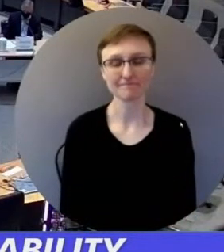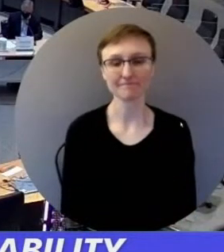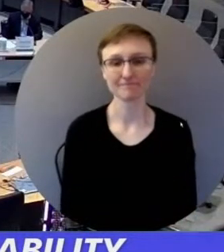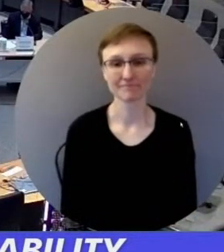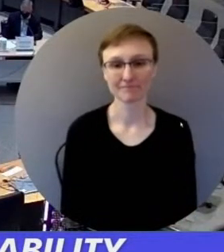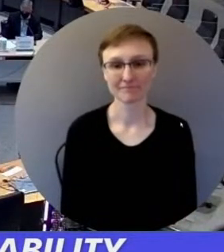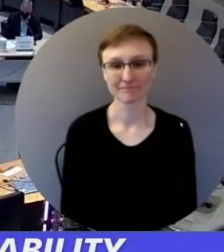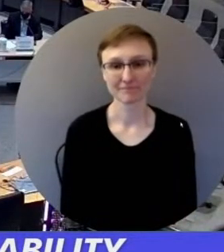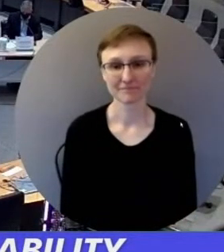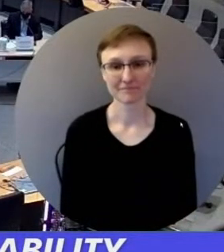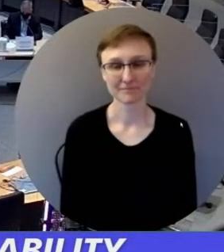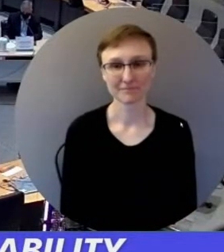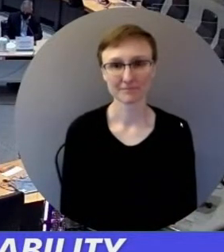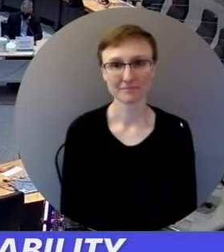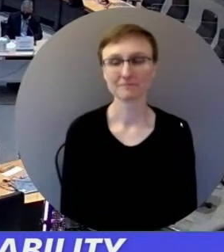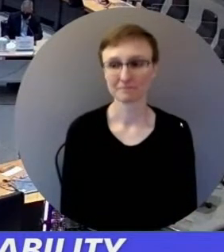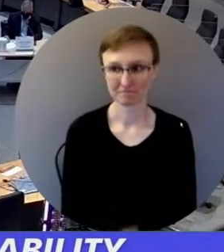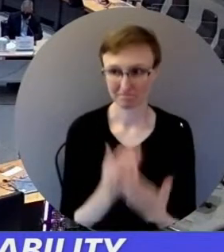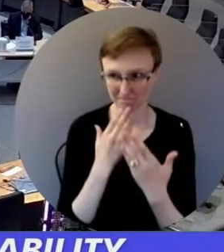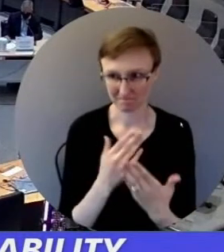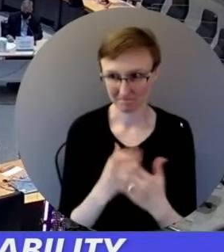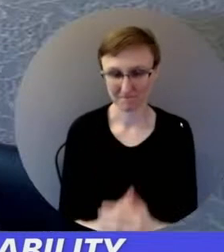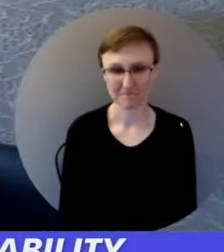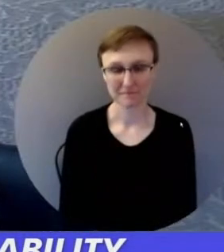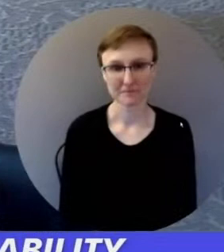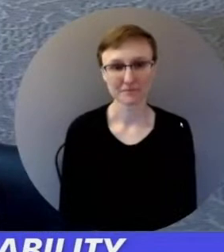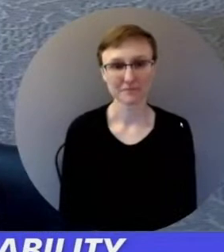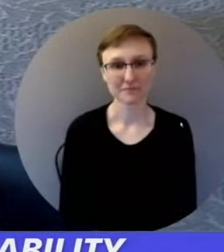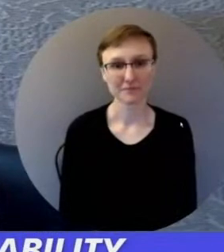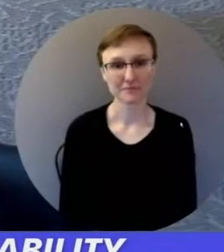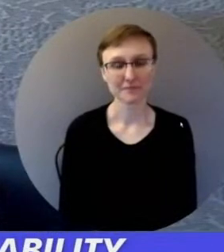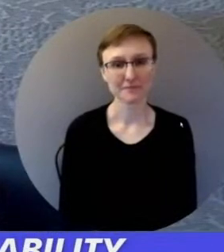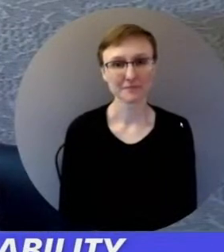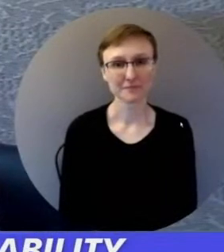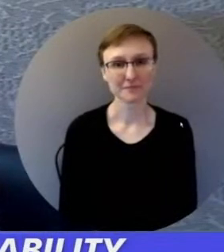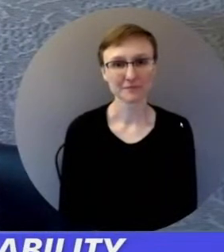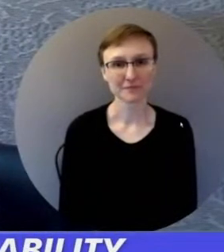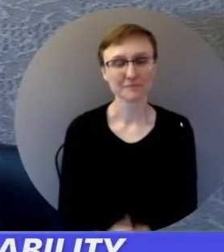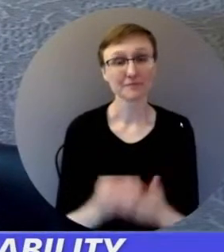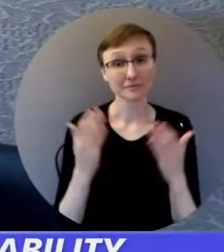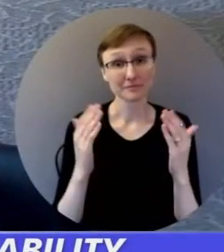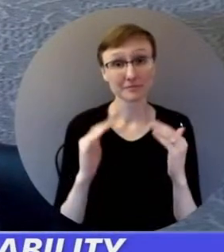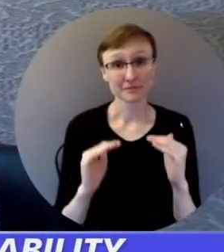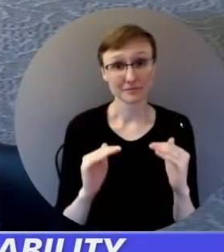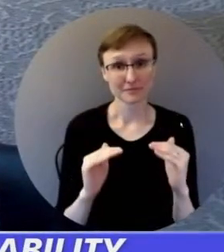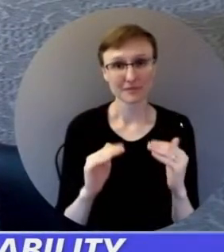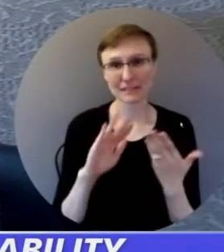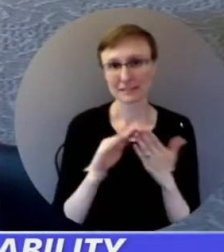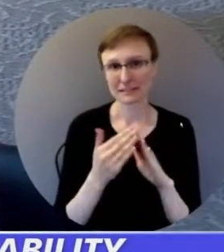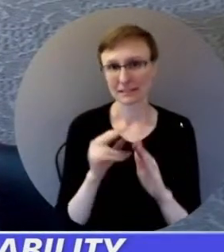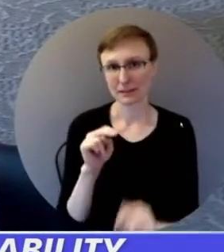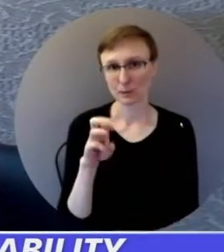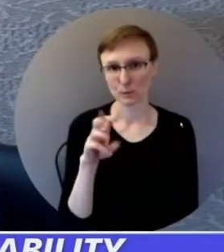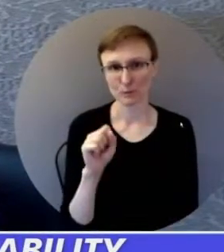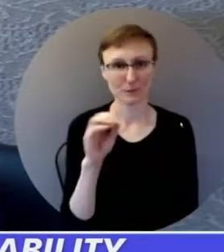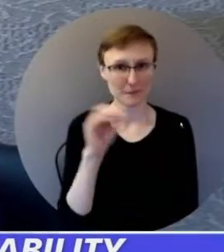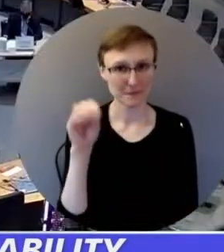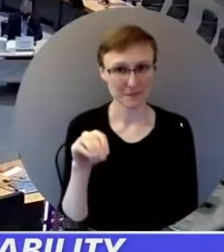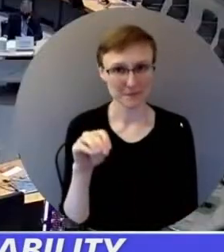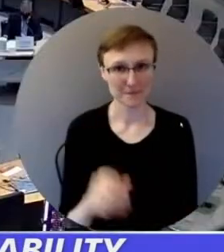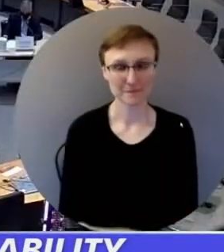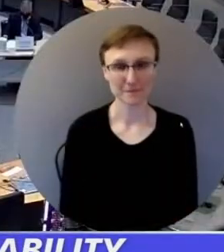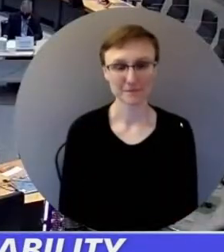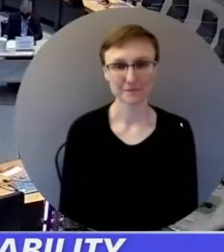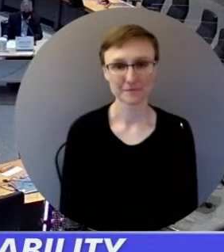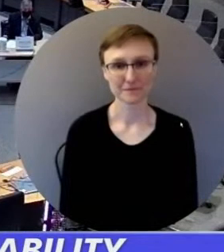Thank you. Thank you very much. We'll now go to Eric O'Brien at City News Ottawa. Good